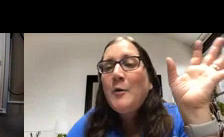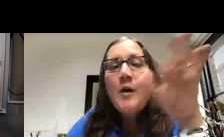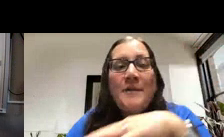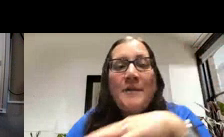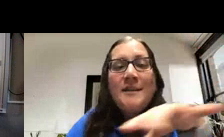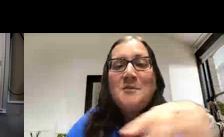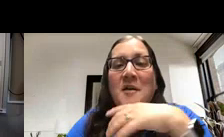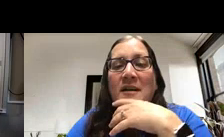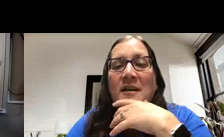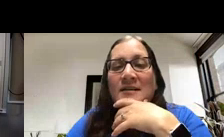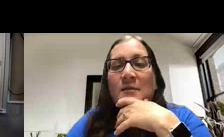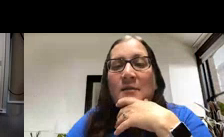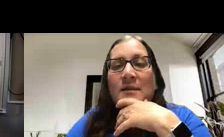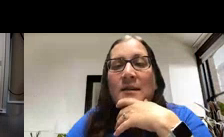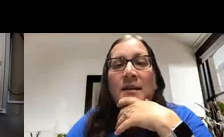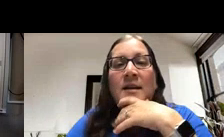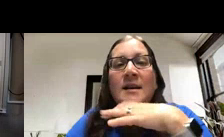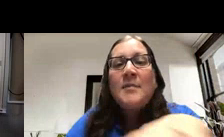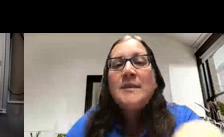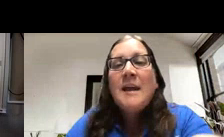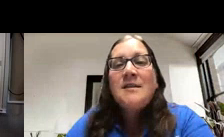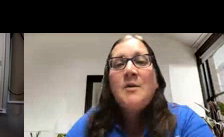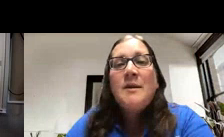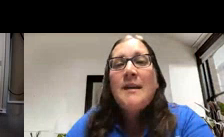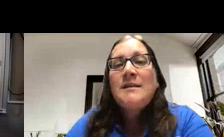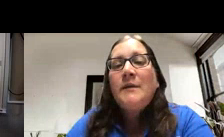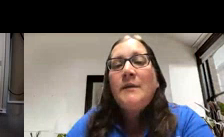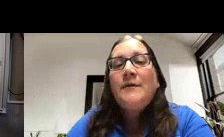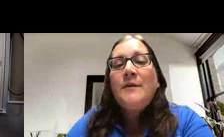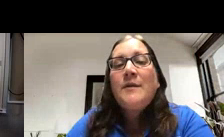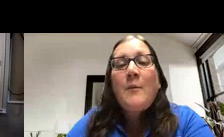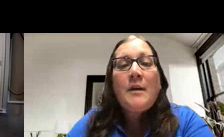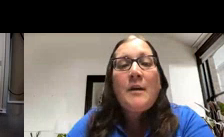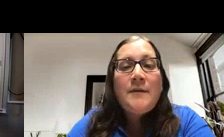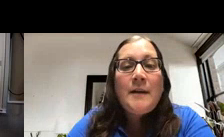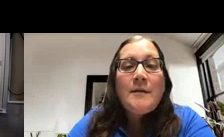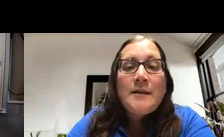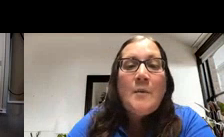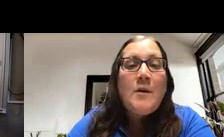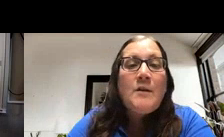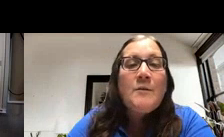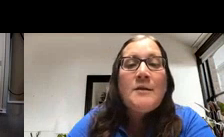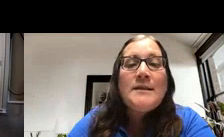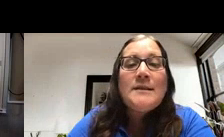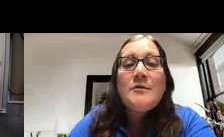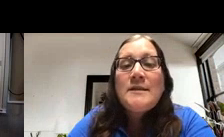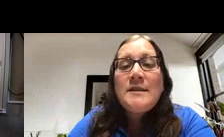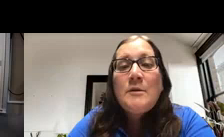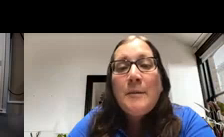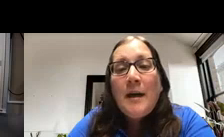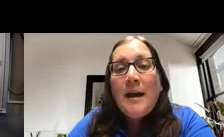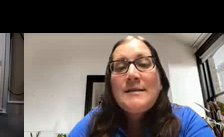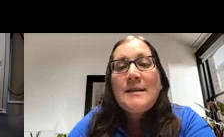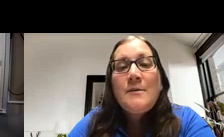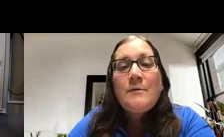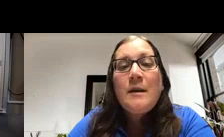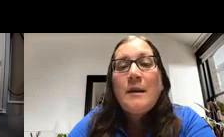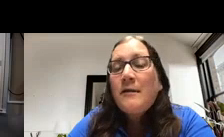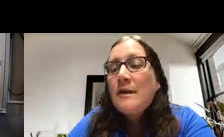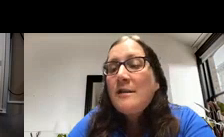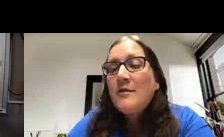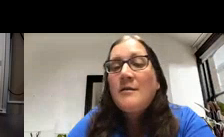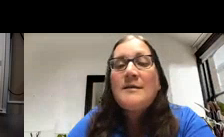can make my own graphic and do all that kind of stuff with it, but that's showing the activity for that one. If I clicked on one where it says Christy replied,